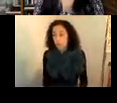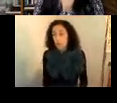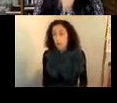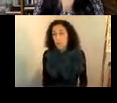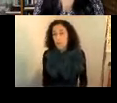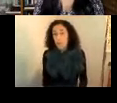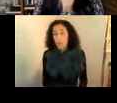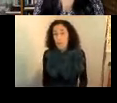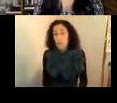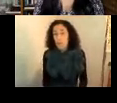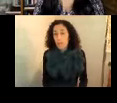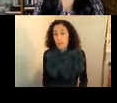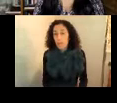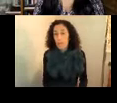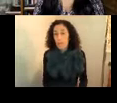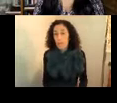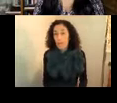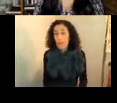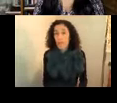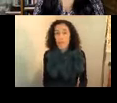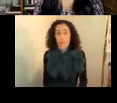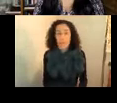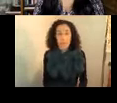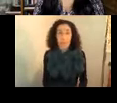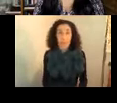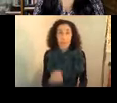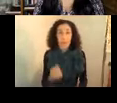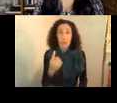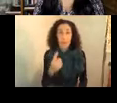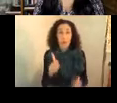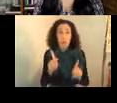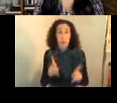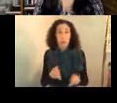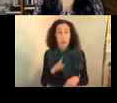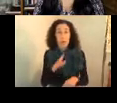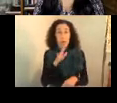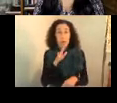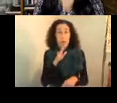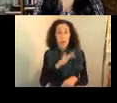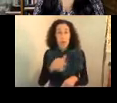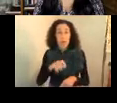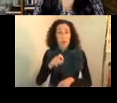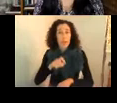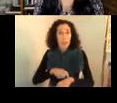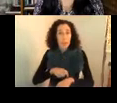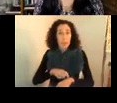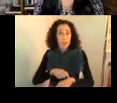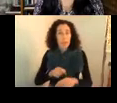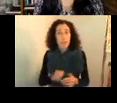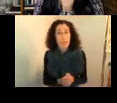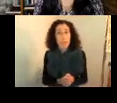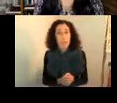mic. This is very easy over a webinar. It's just one person speaking at a time and making sure that we're giving everyone space